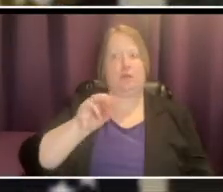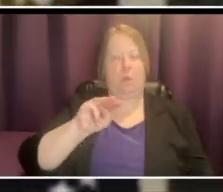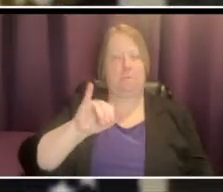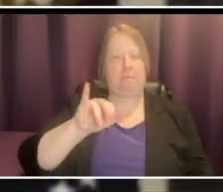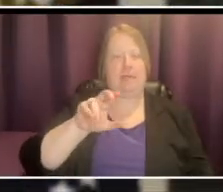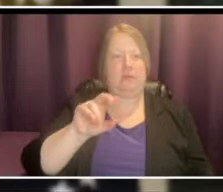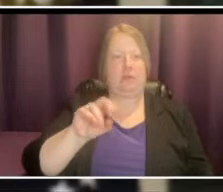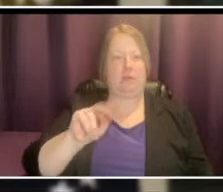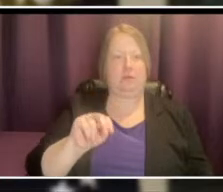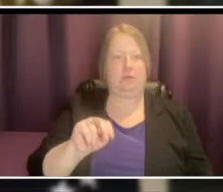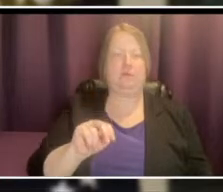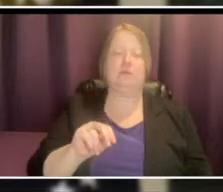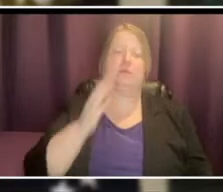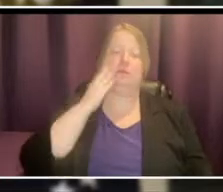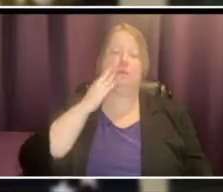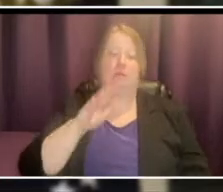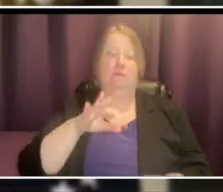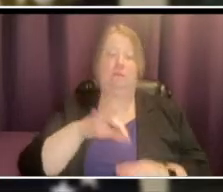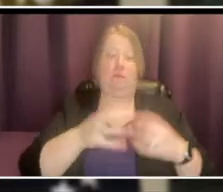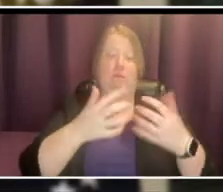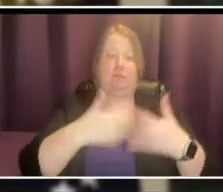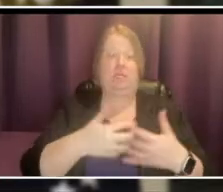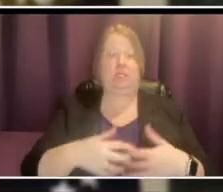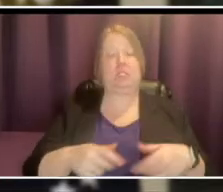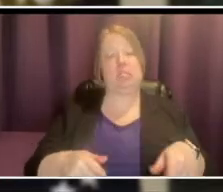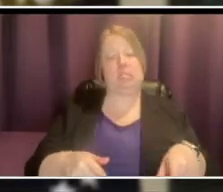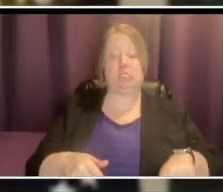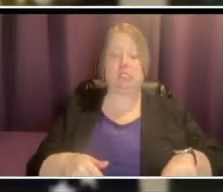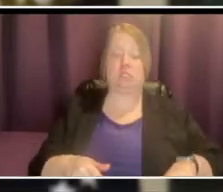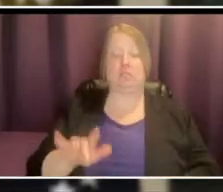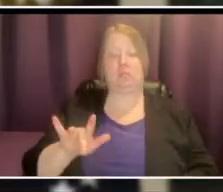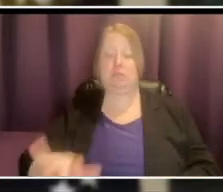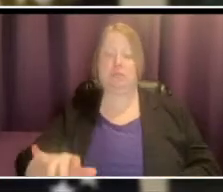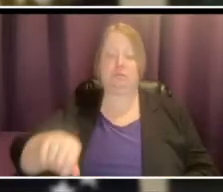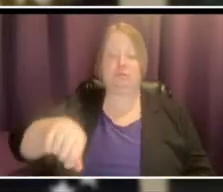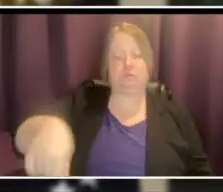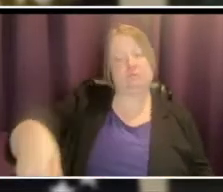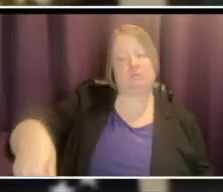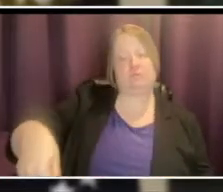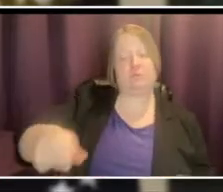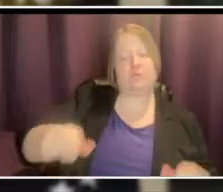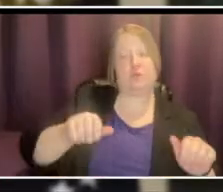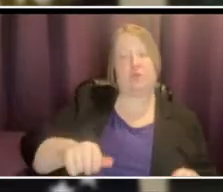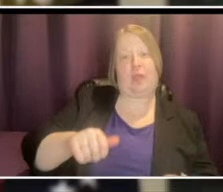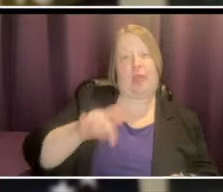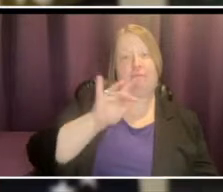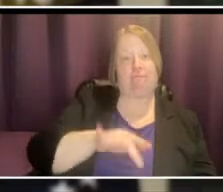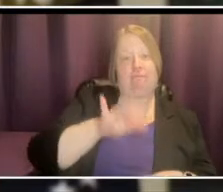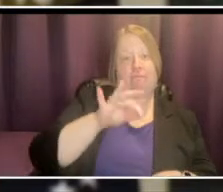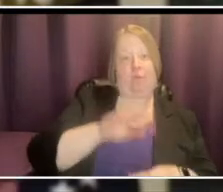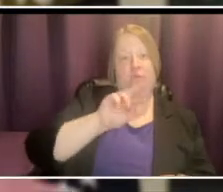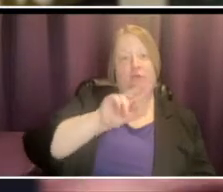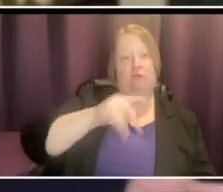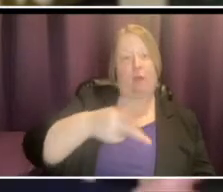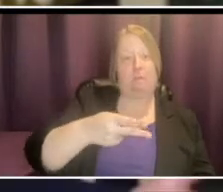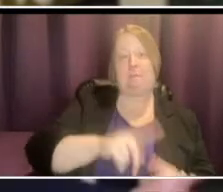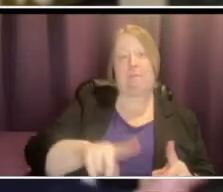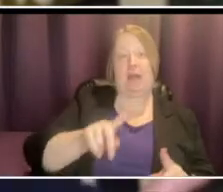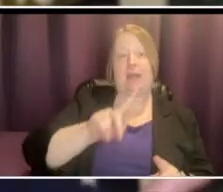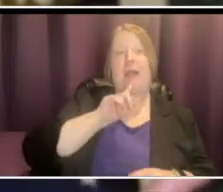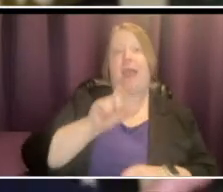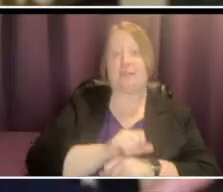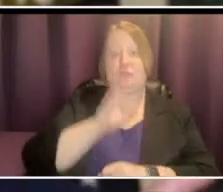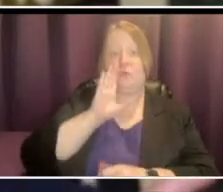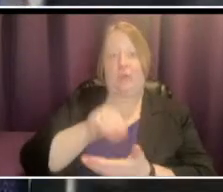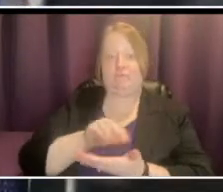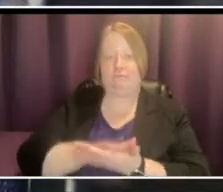the change of a chip, you can press a button for Trump, and the vote goes to Biden. What kind of a system